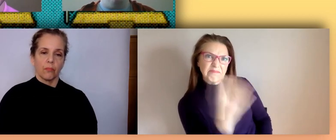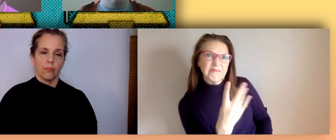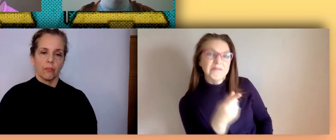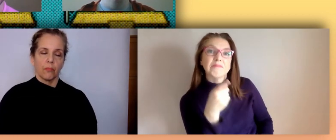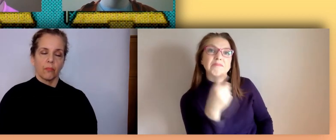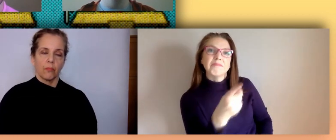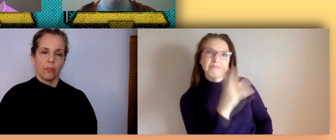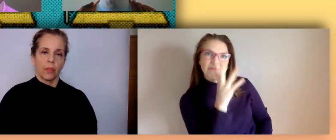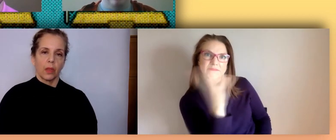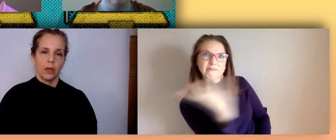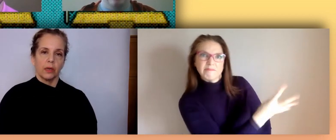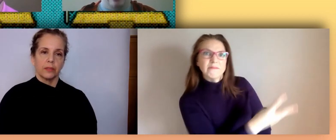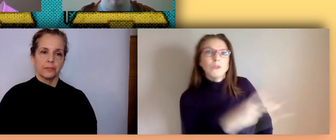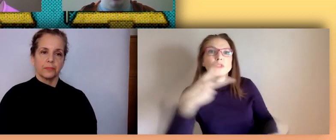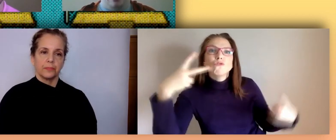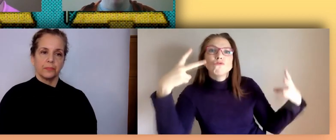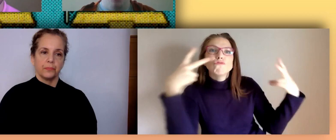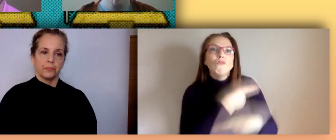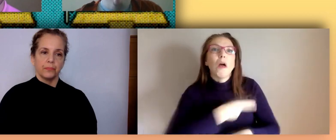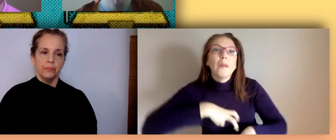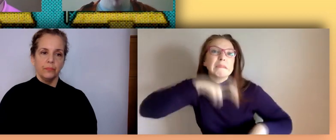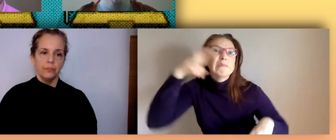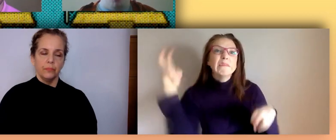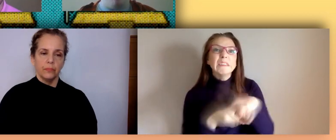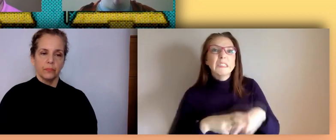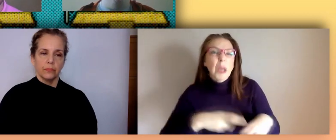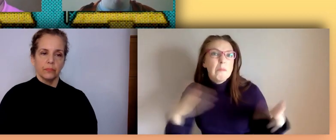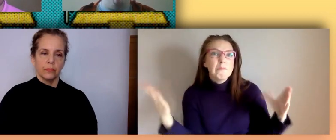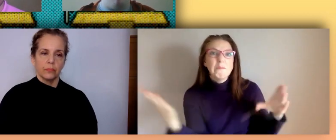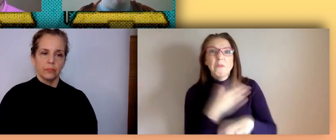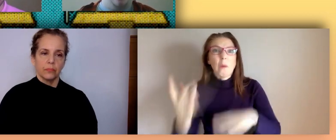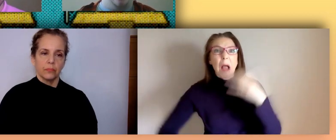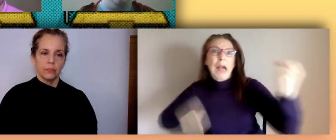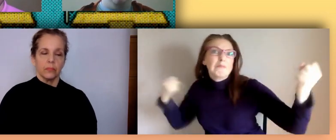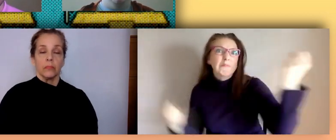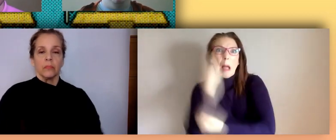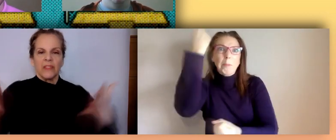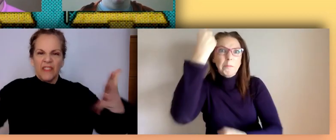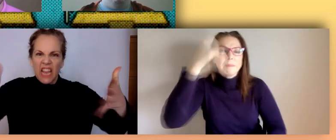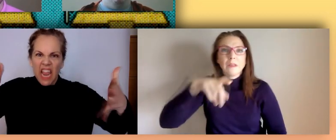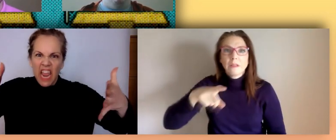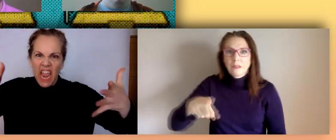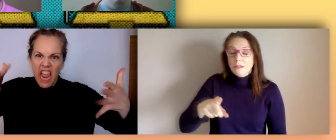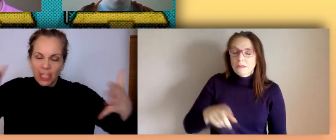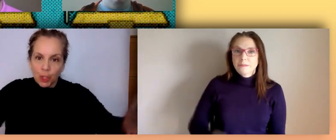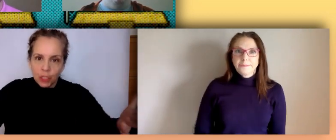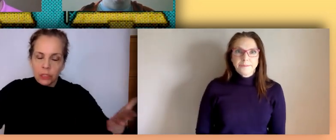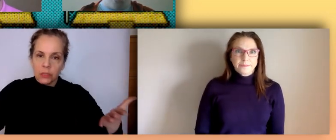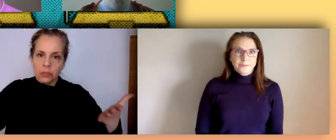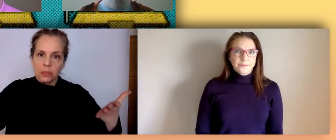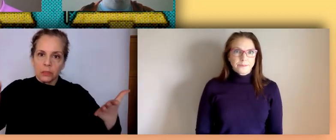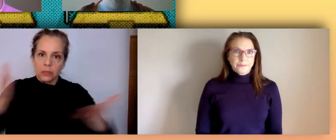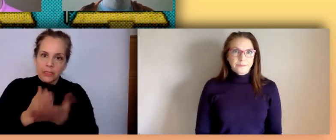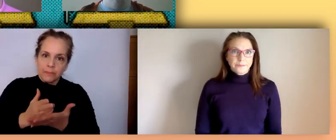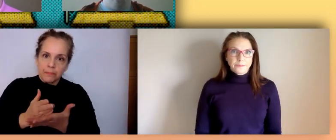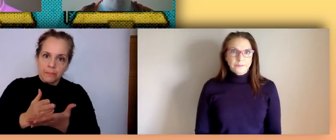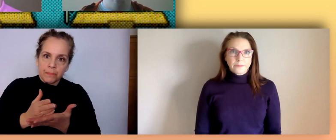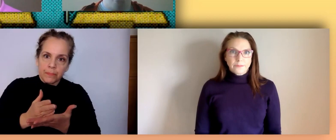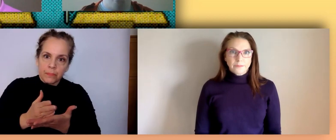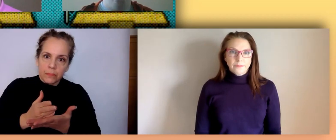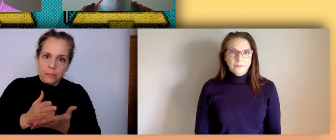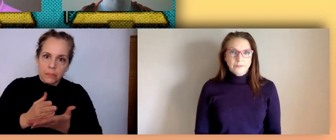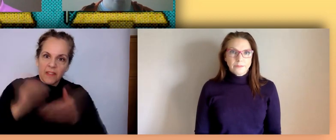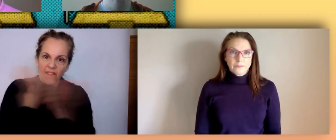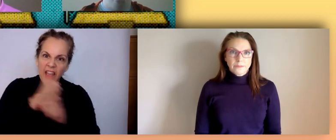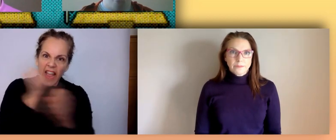Kleenex girl alone, shut up and sit down in class before I park my foot up your ass. Okay, that's enough.